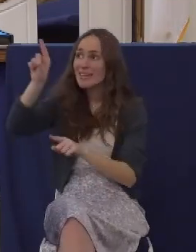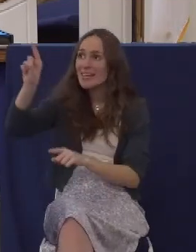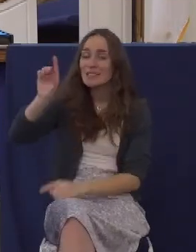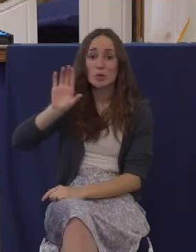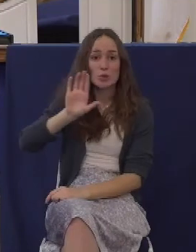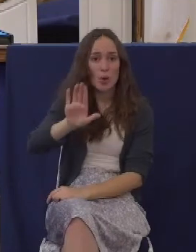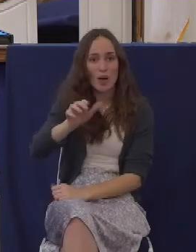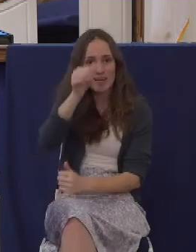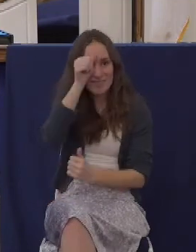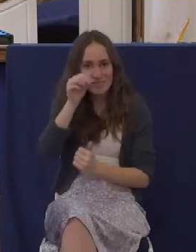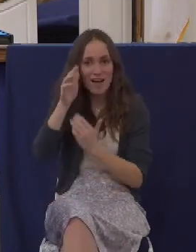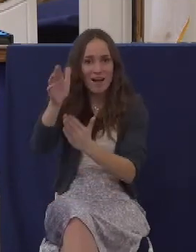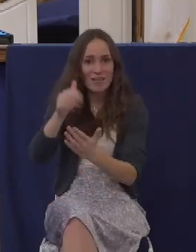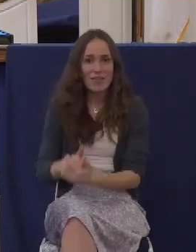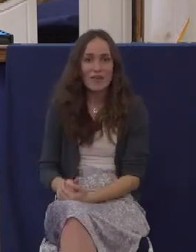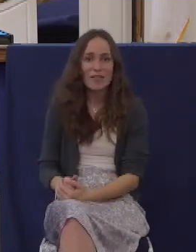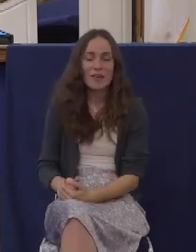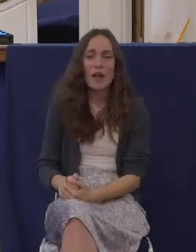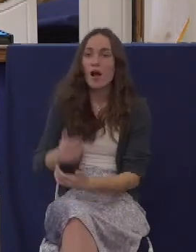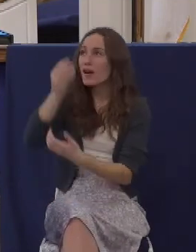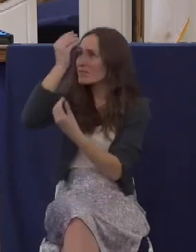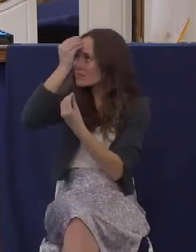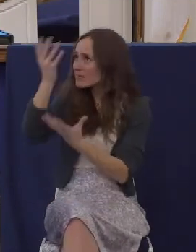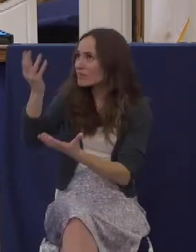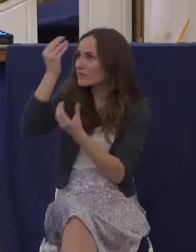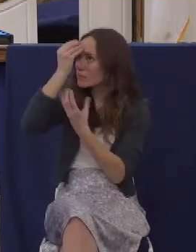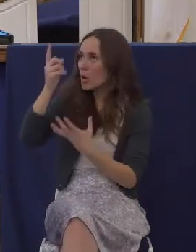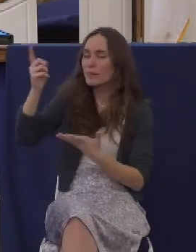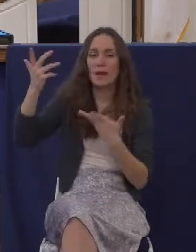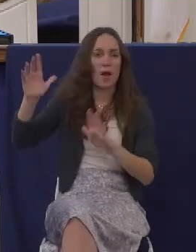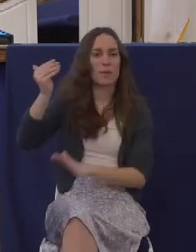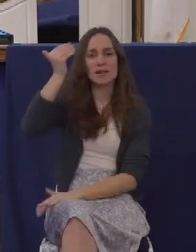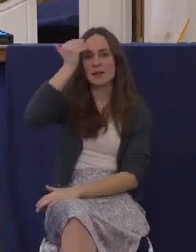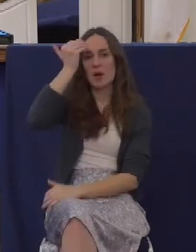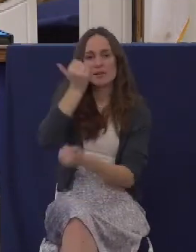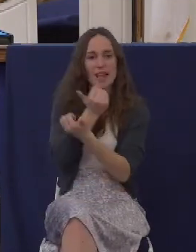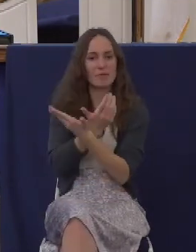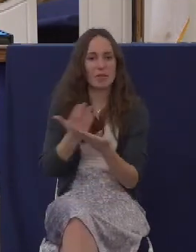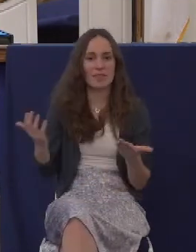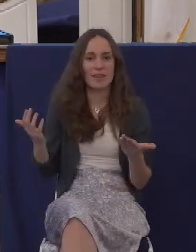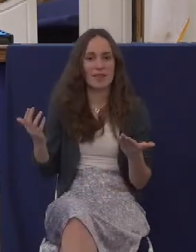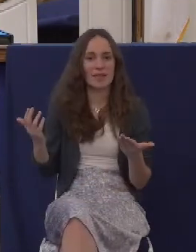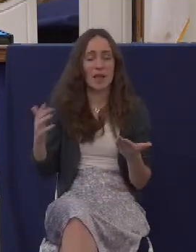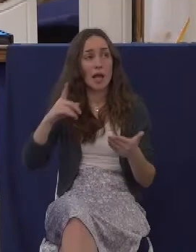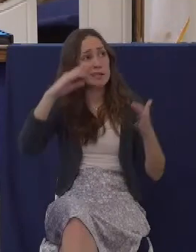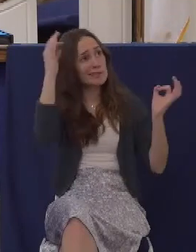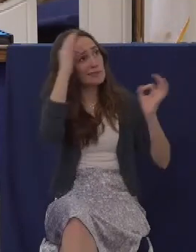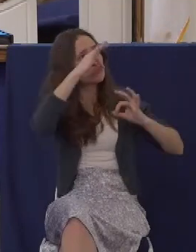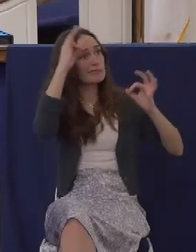You're not informing God of something he doesn't know. He's not some uninformed deity.